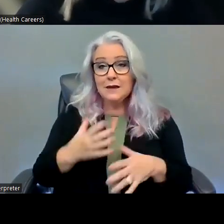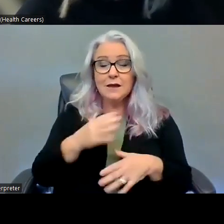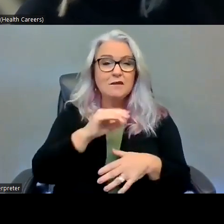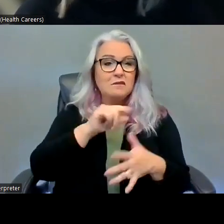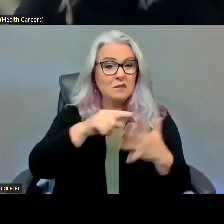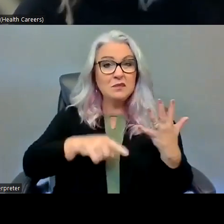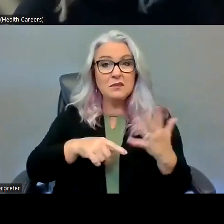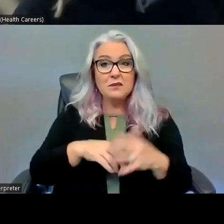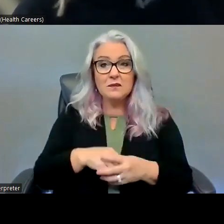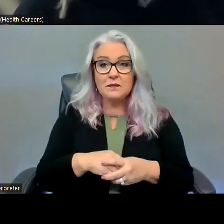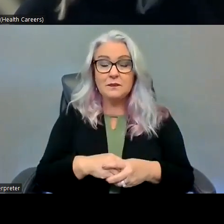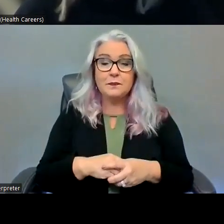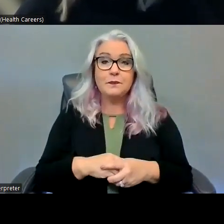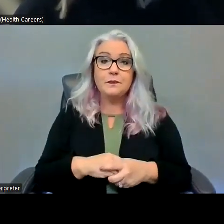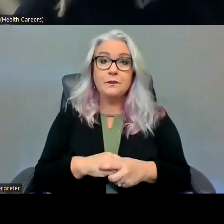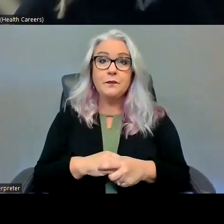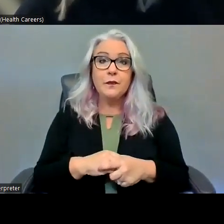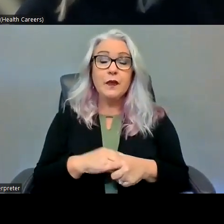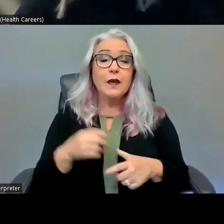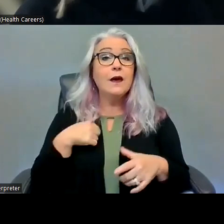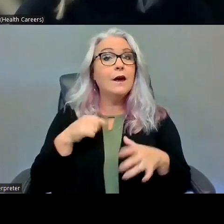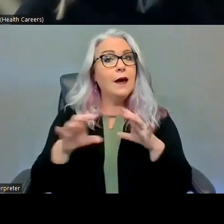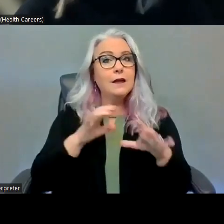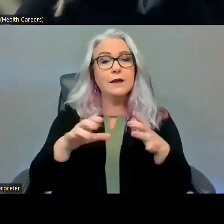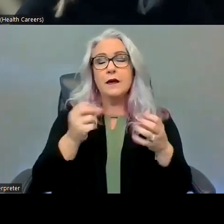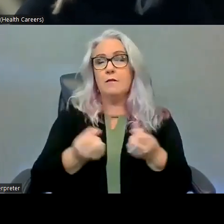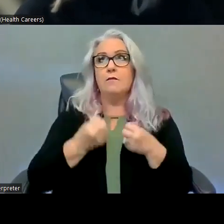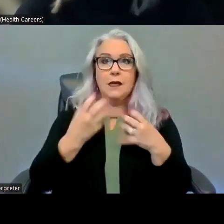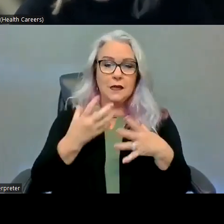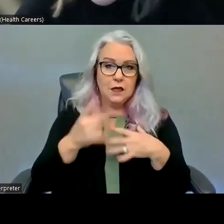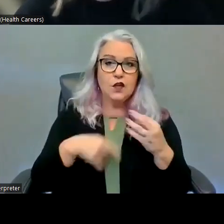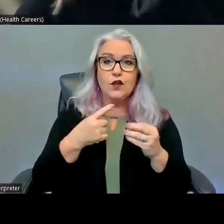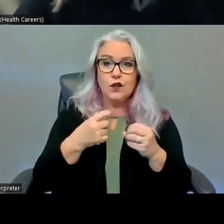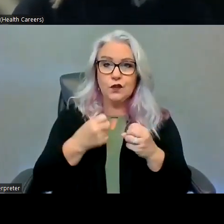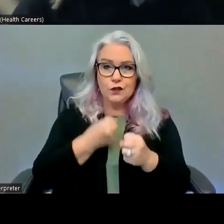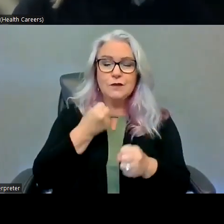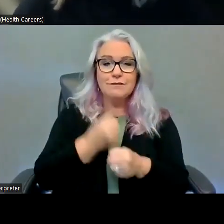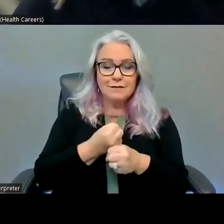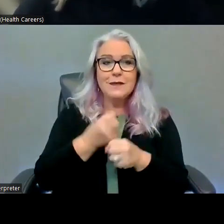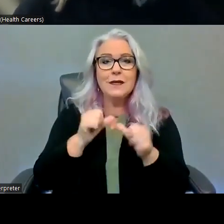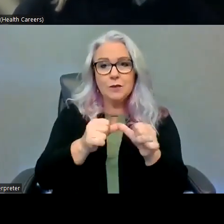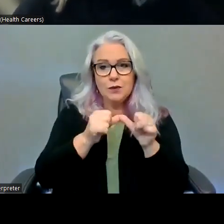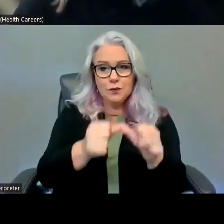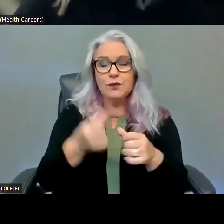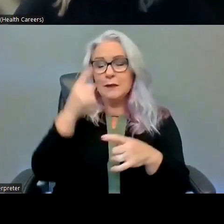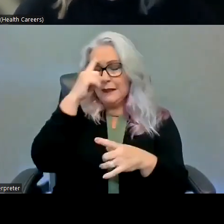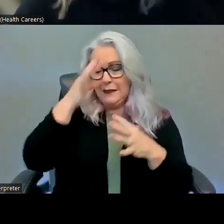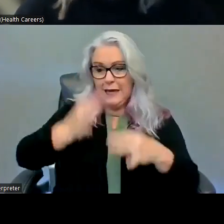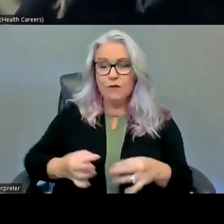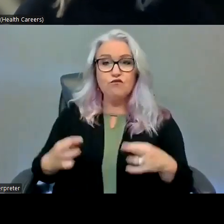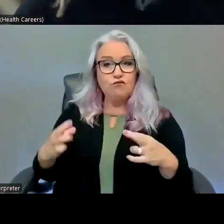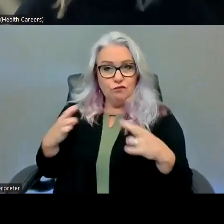Then I did that for many, many, many years, and then I decided to retire. And in